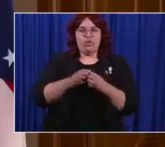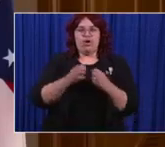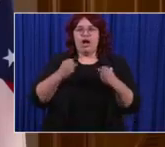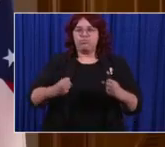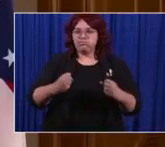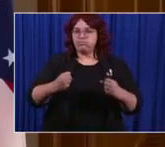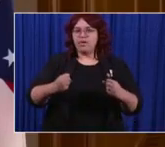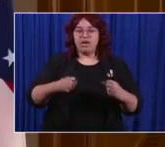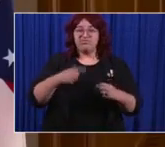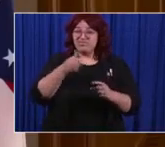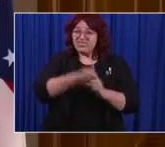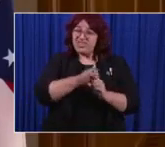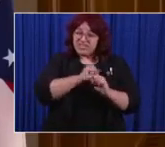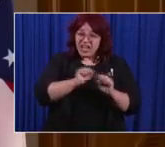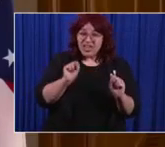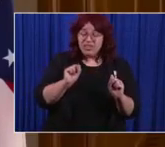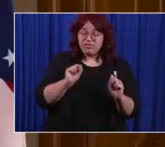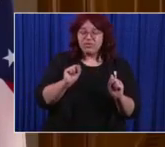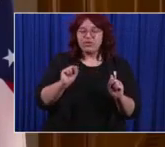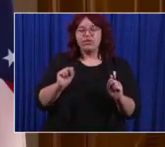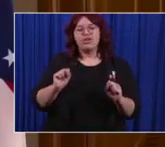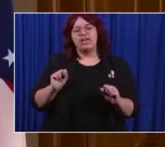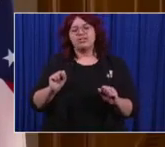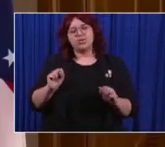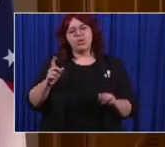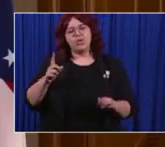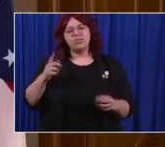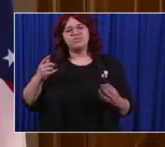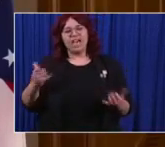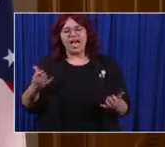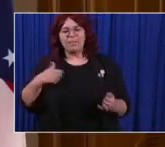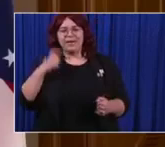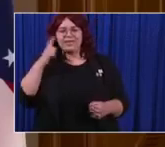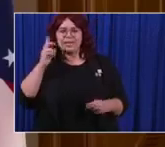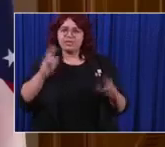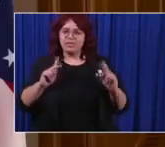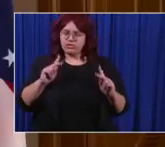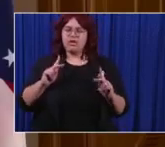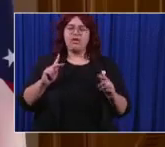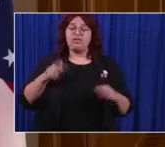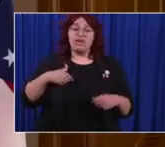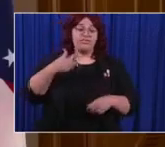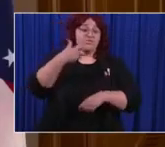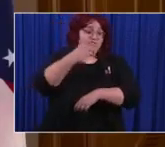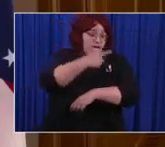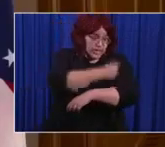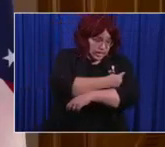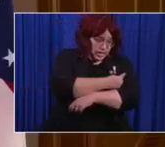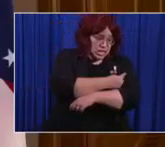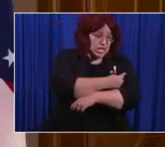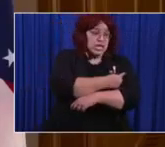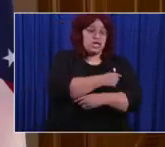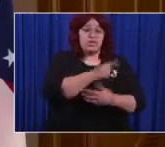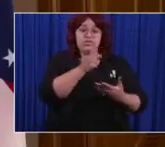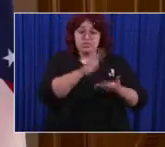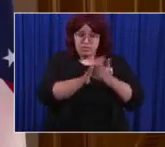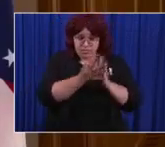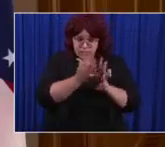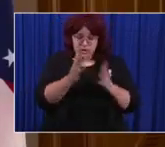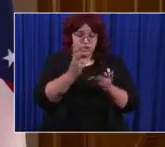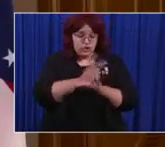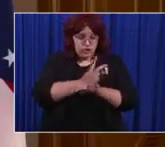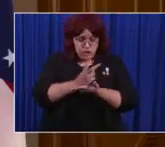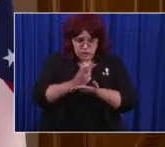And I think people should have confidence in that. What will happen with the variant? I mean, I described it from this